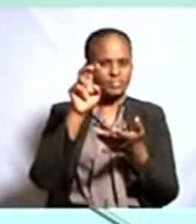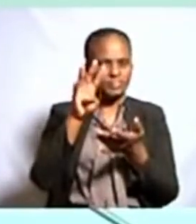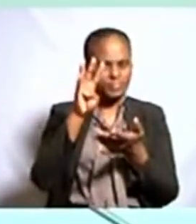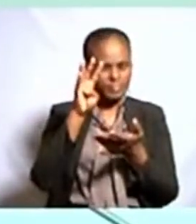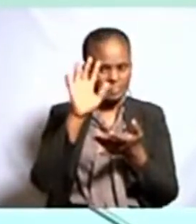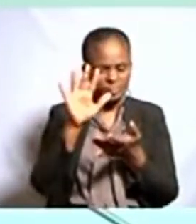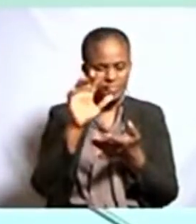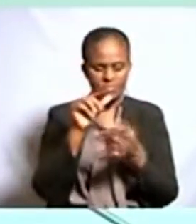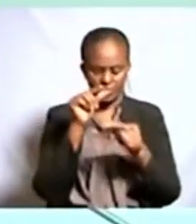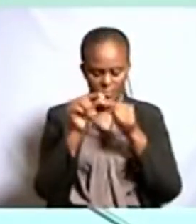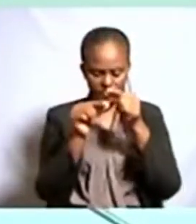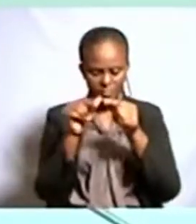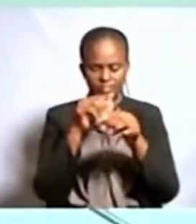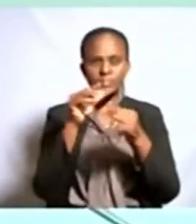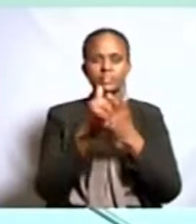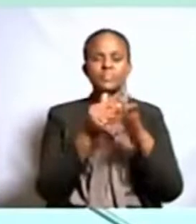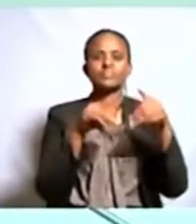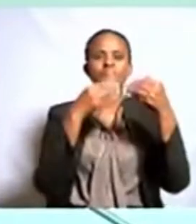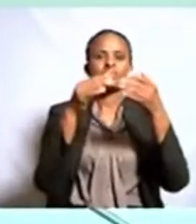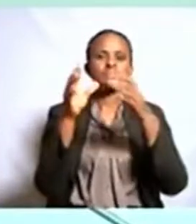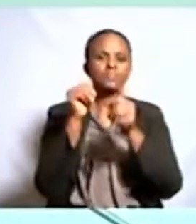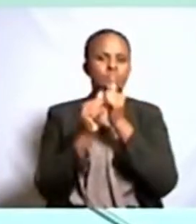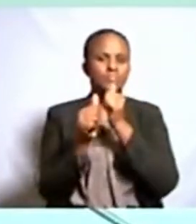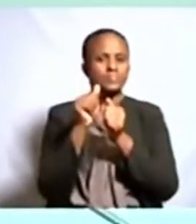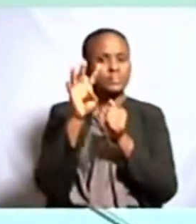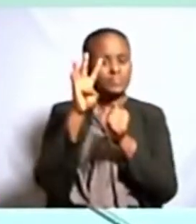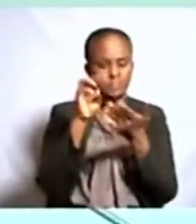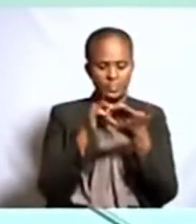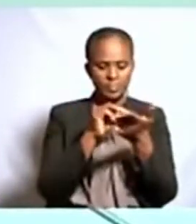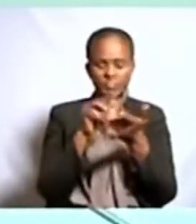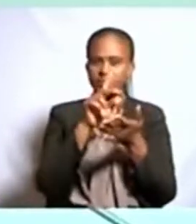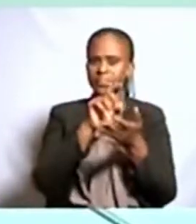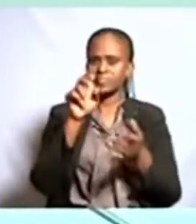5,330,245 seedlings were distributed, out of which